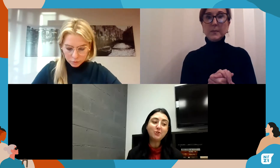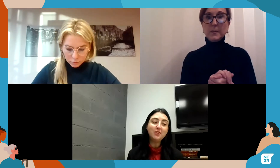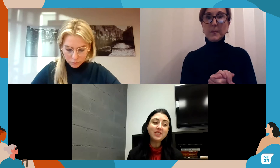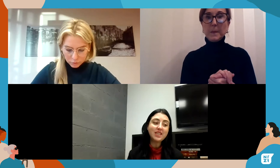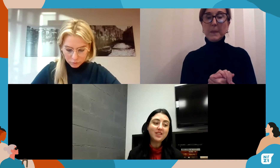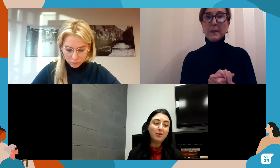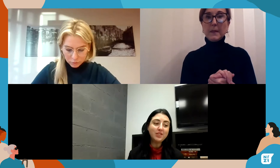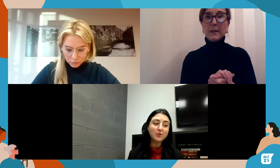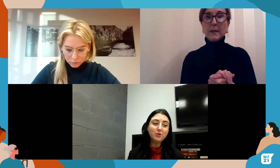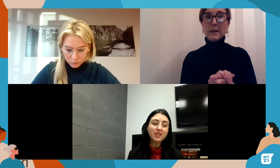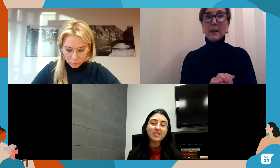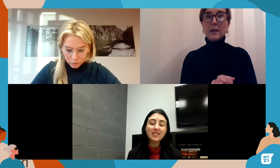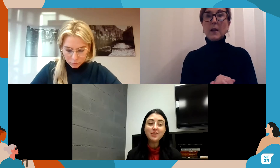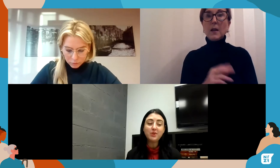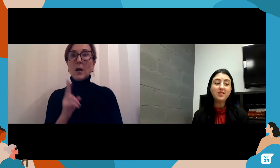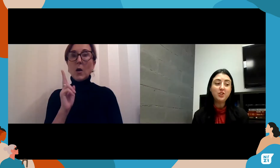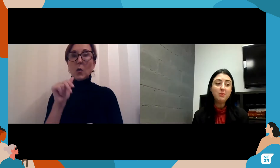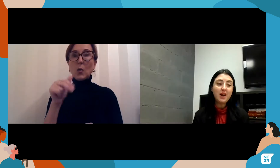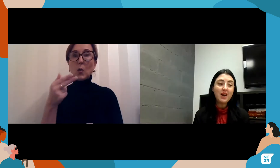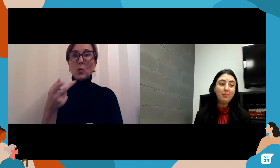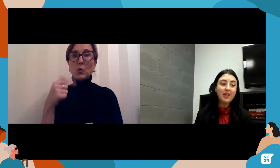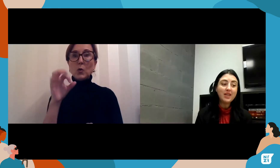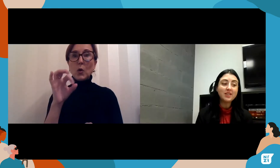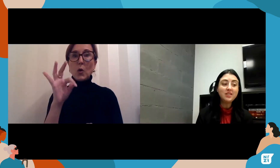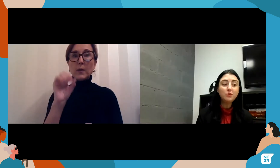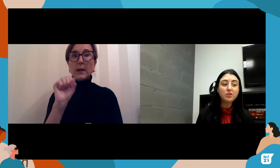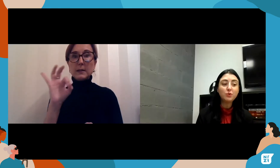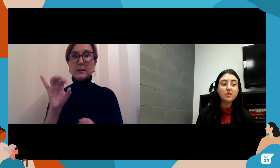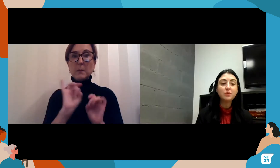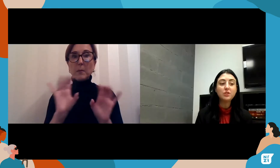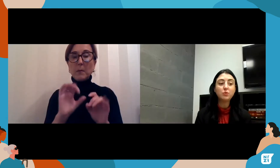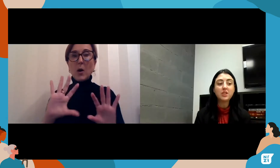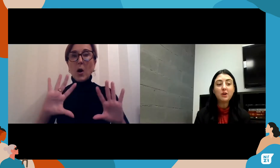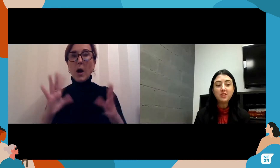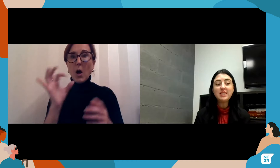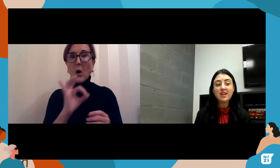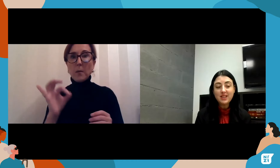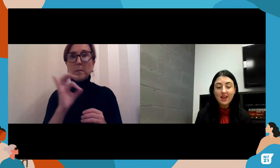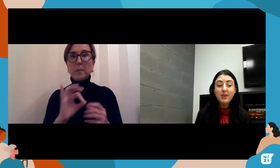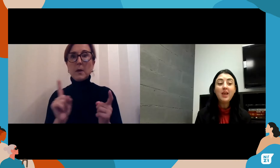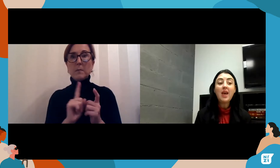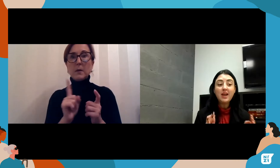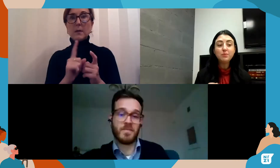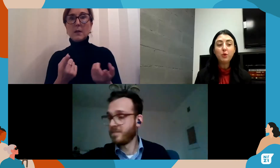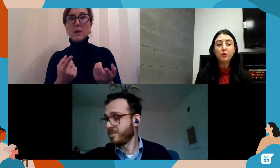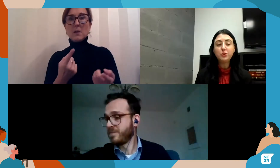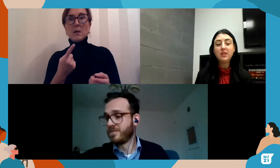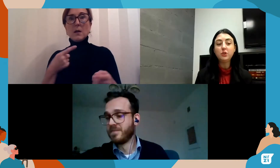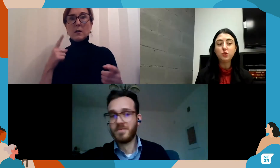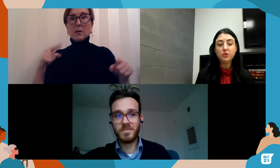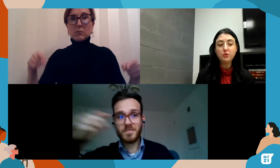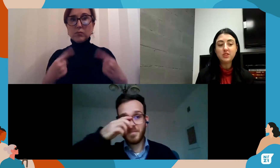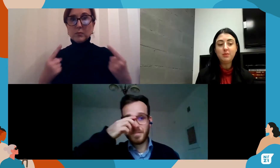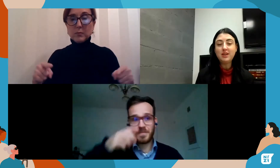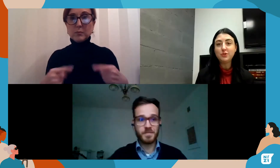will take an even wider approach, and this will be Viktor Kundrak from the Hate Crime Officer for